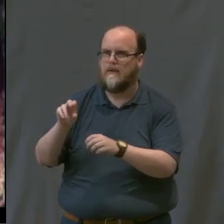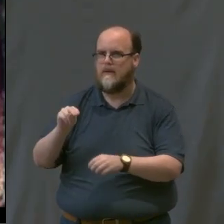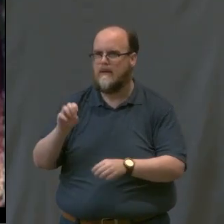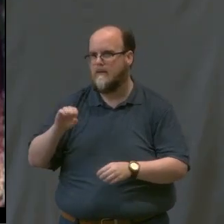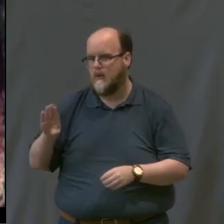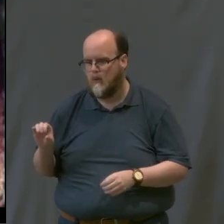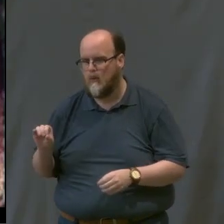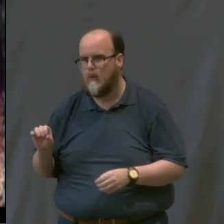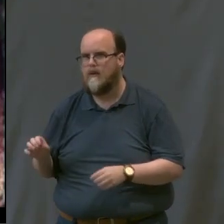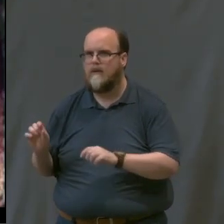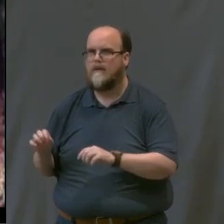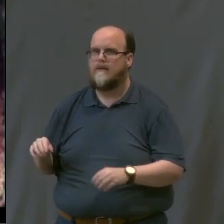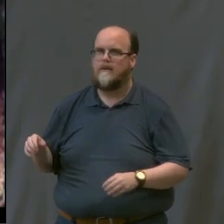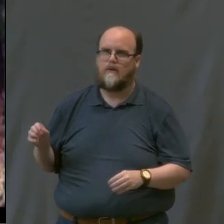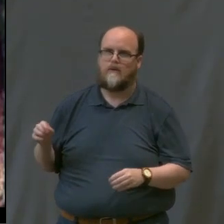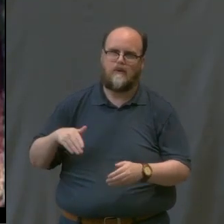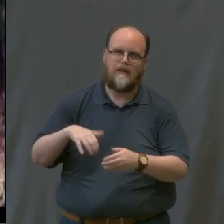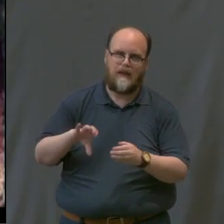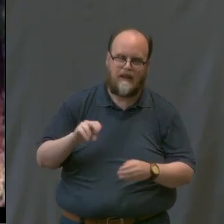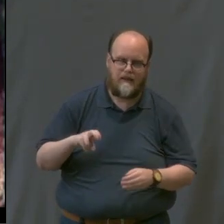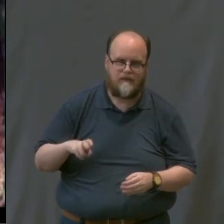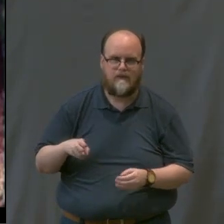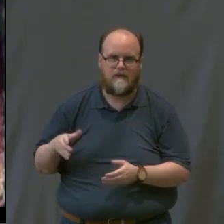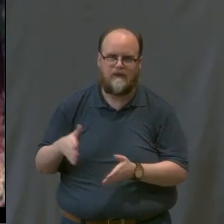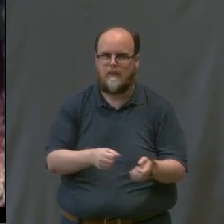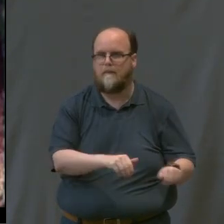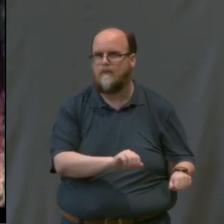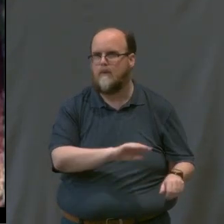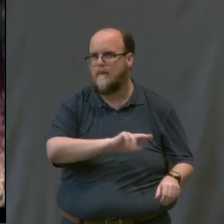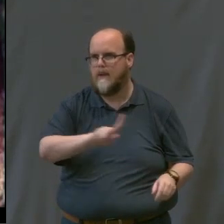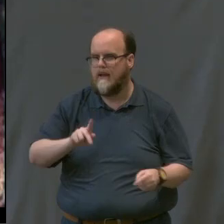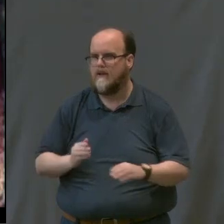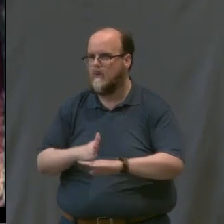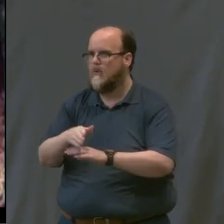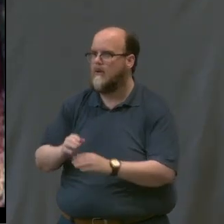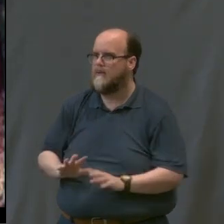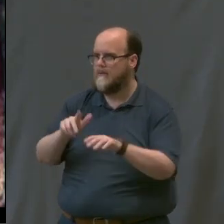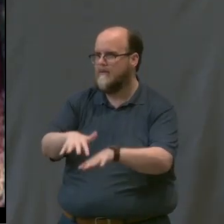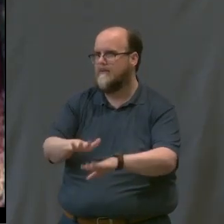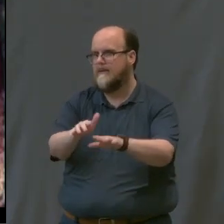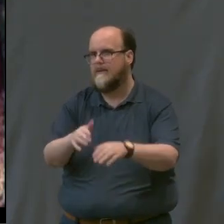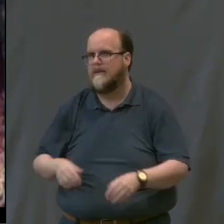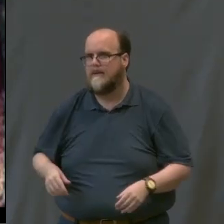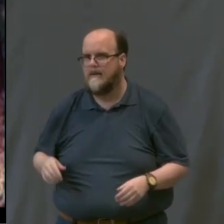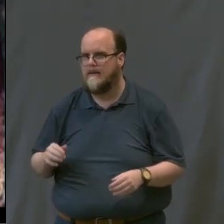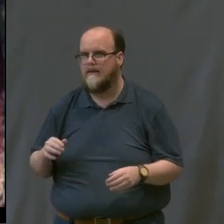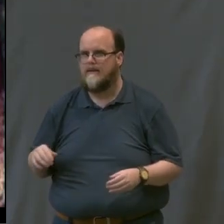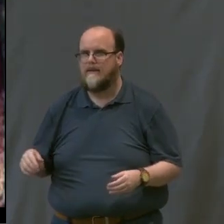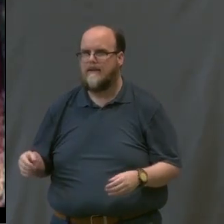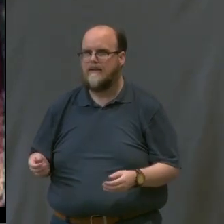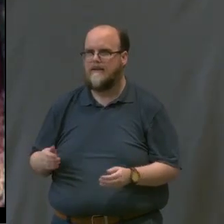tunnel, got the Ark of the Covenant, brought it back, went across the seas, landed somewhere around current-day